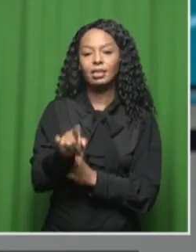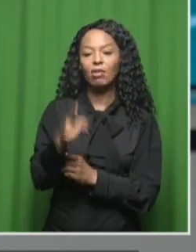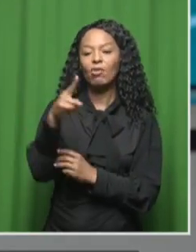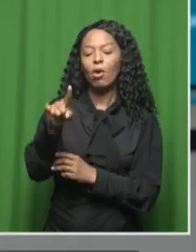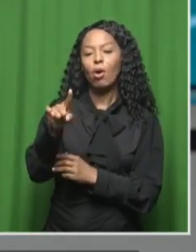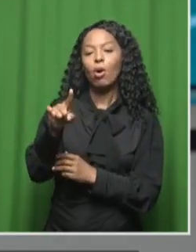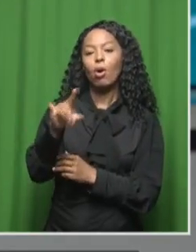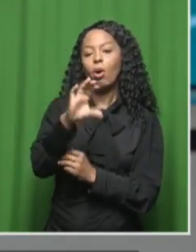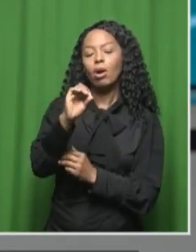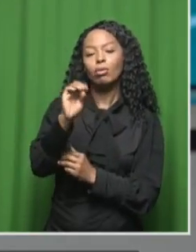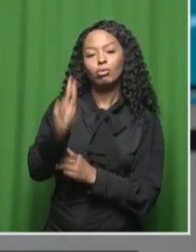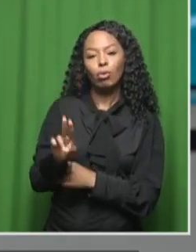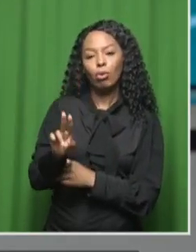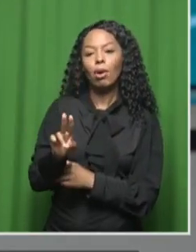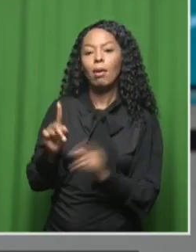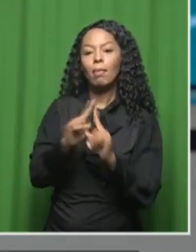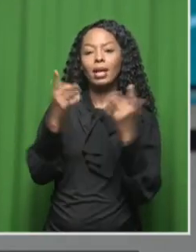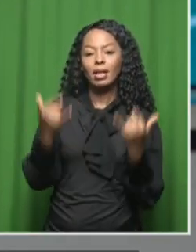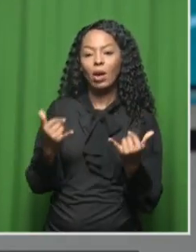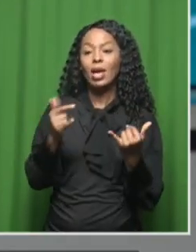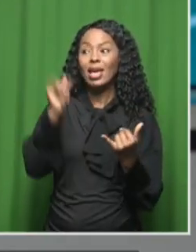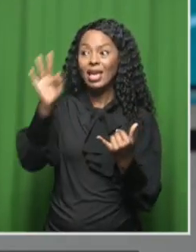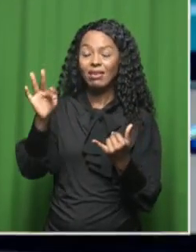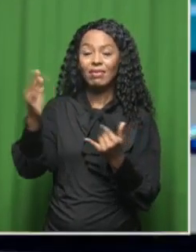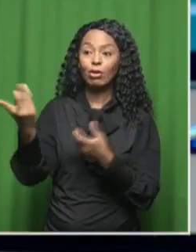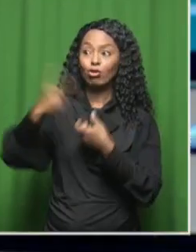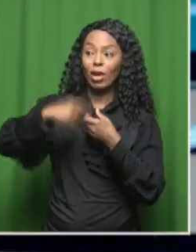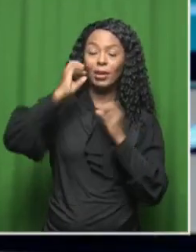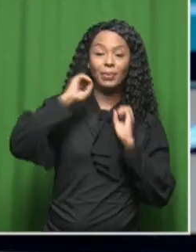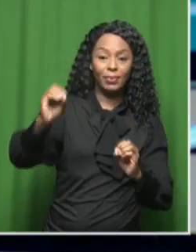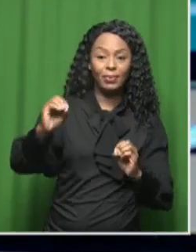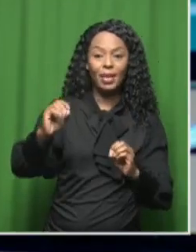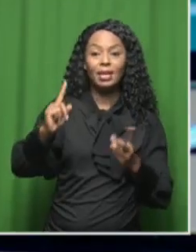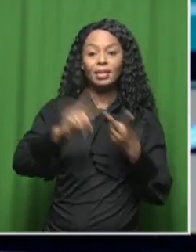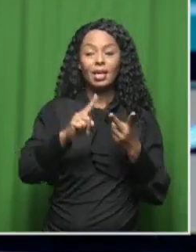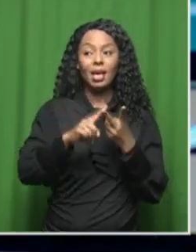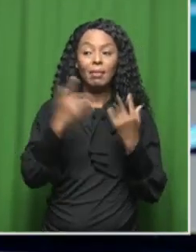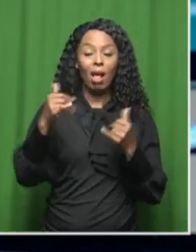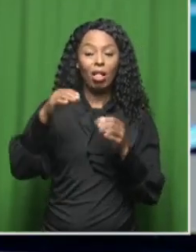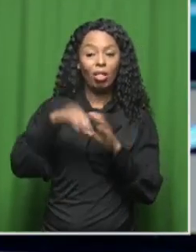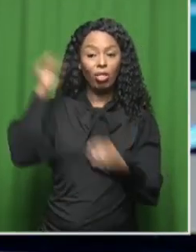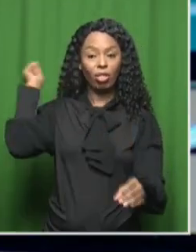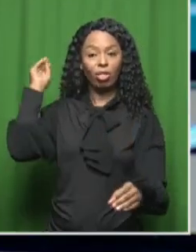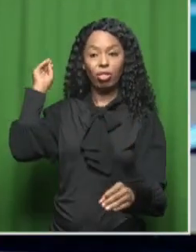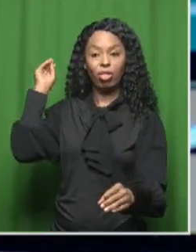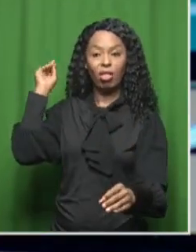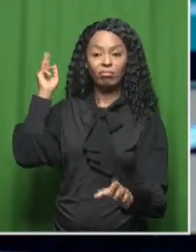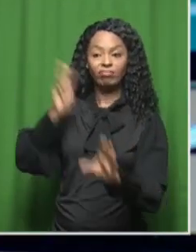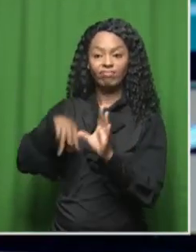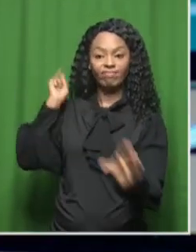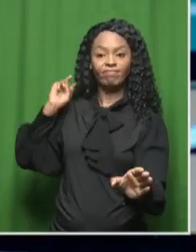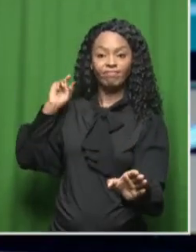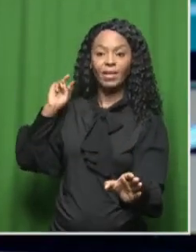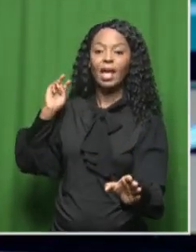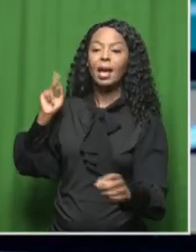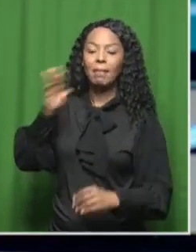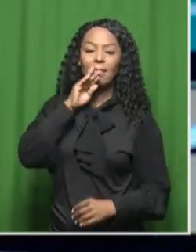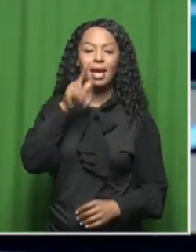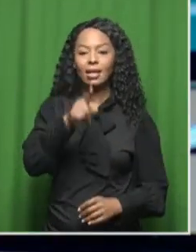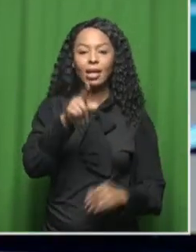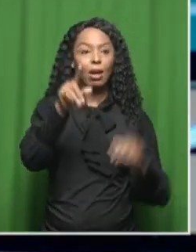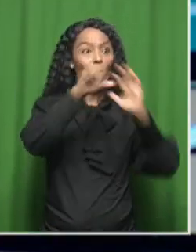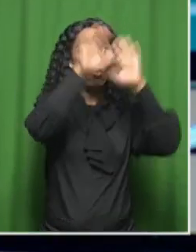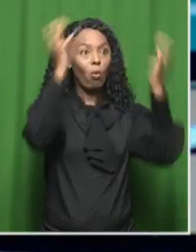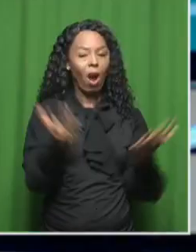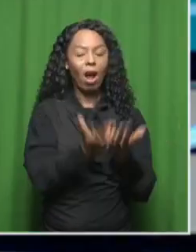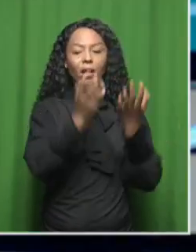warming problem cannot be solved. It certainly can't, and that just stops the conversation dead in its tracks in this whole action. But I know